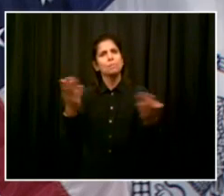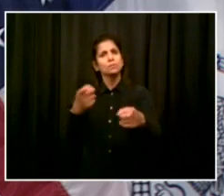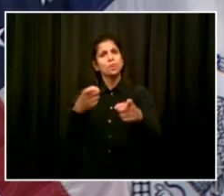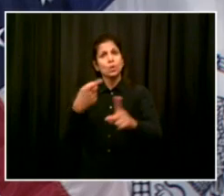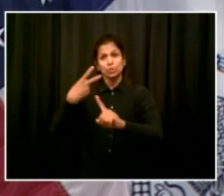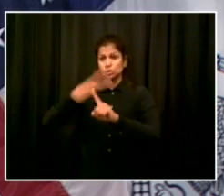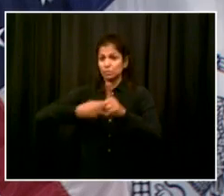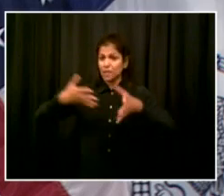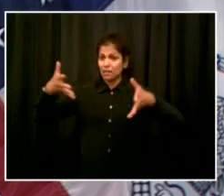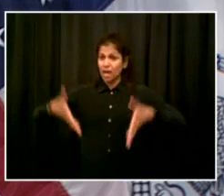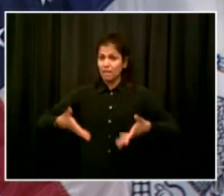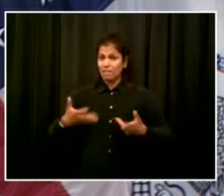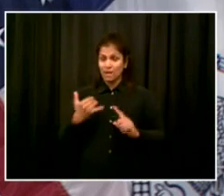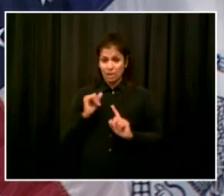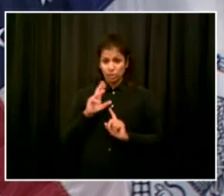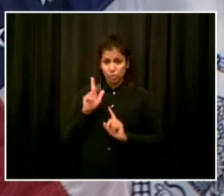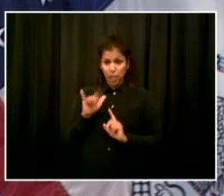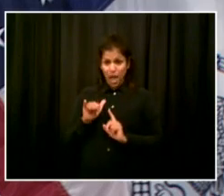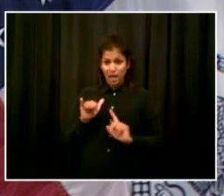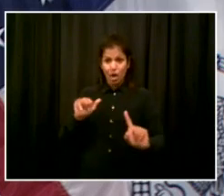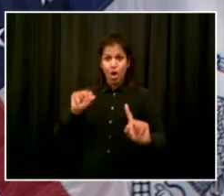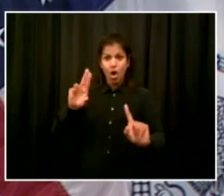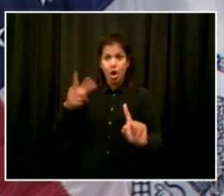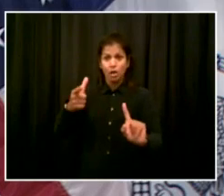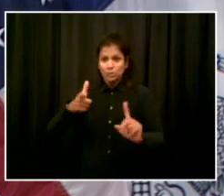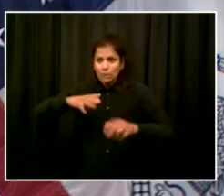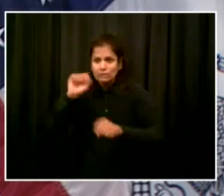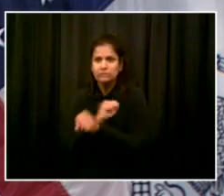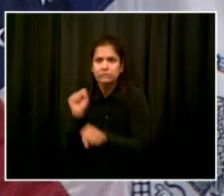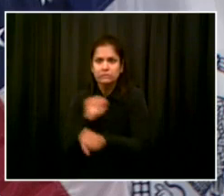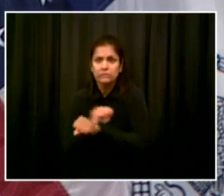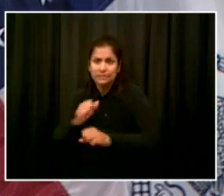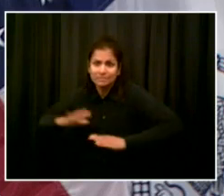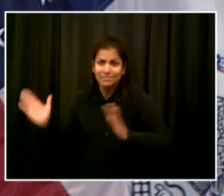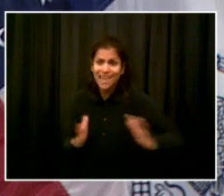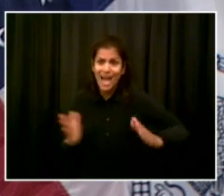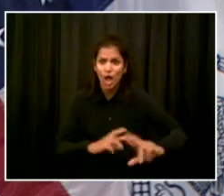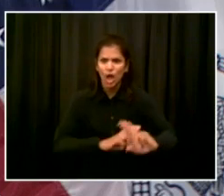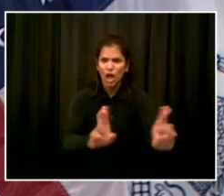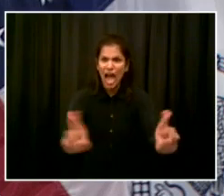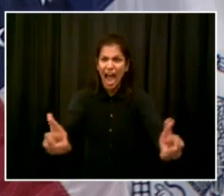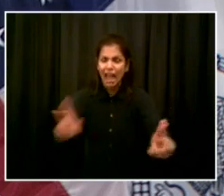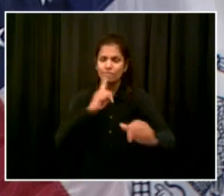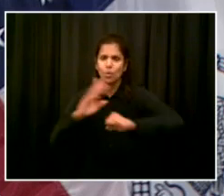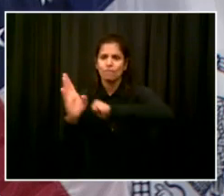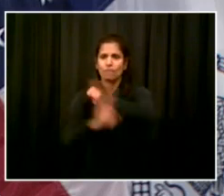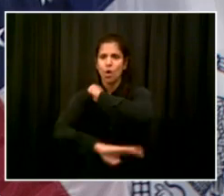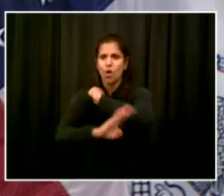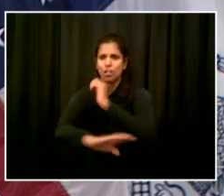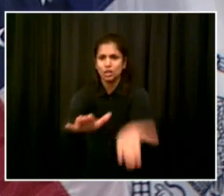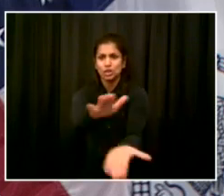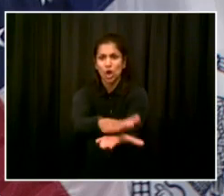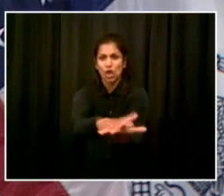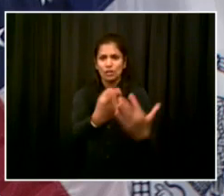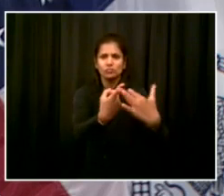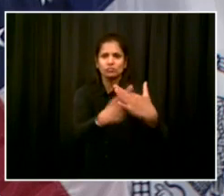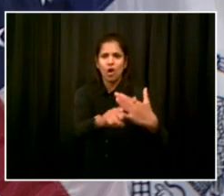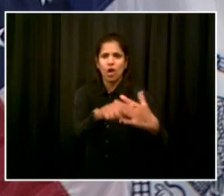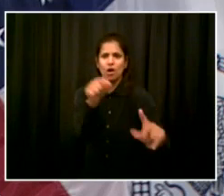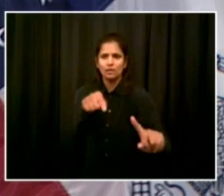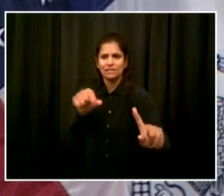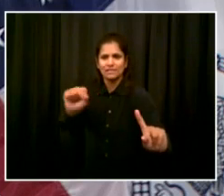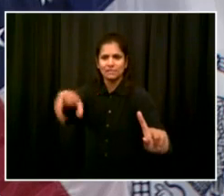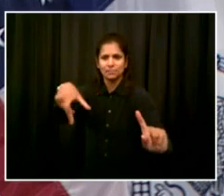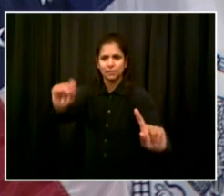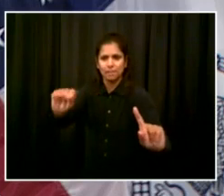got a specific problem, they need to bring it to the attention of their supervisors at DOE, and we want to look at that because we want to make sure they and their